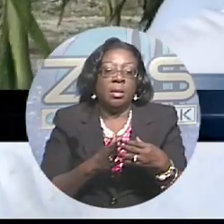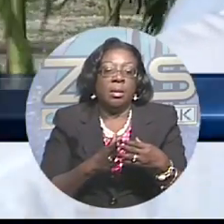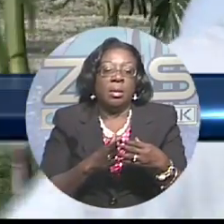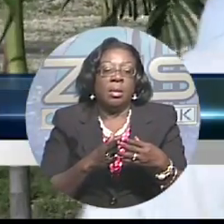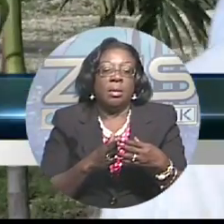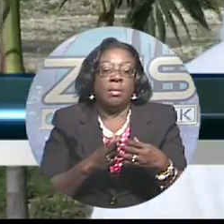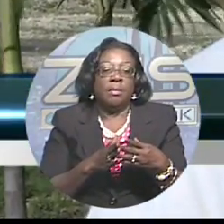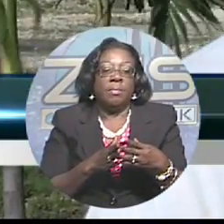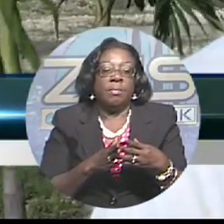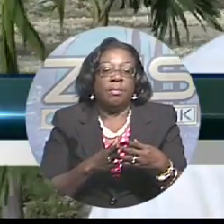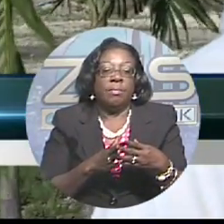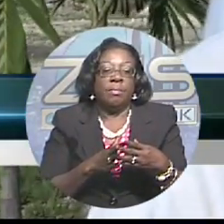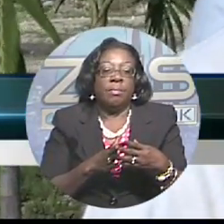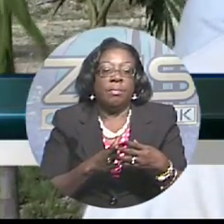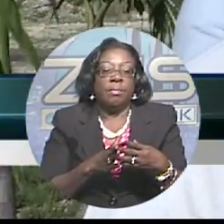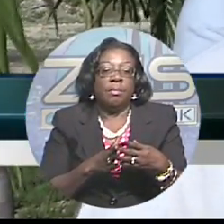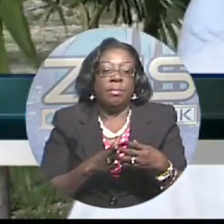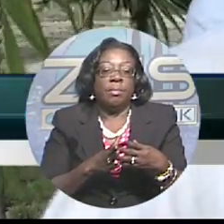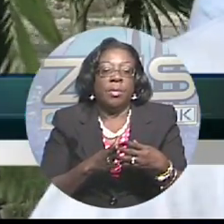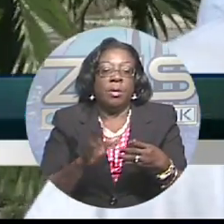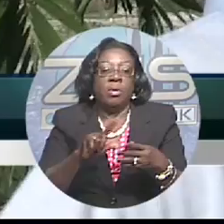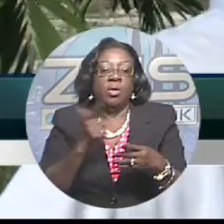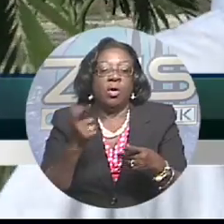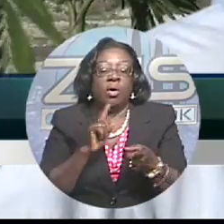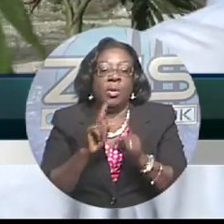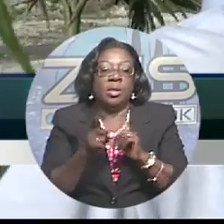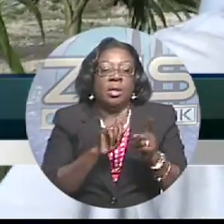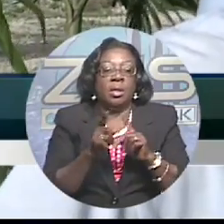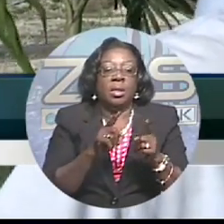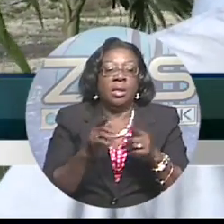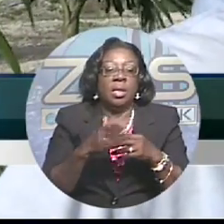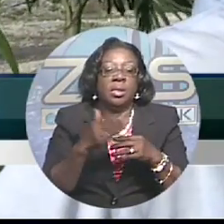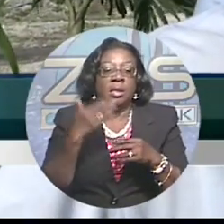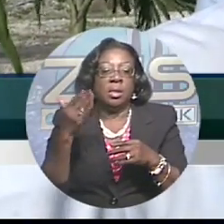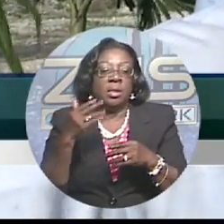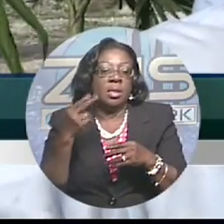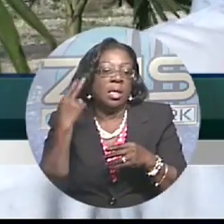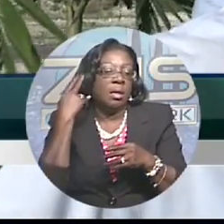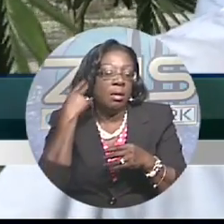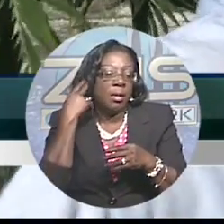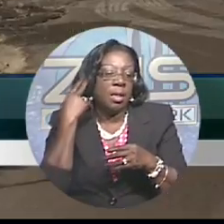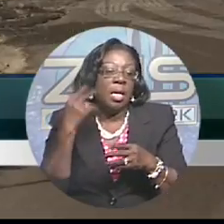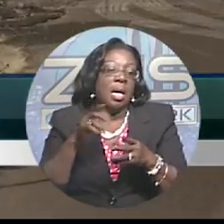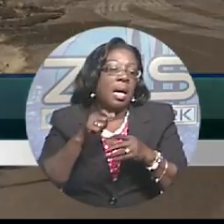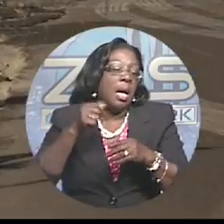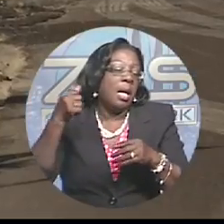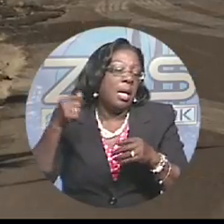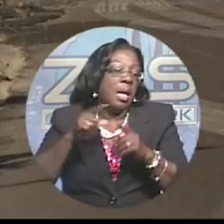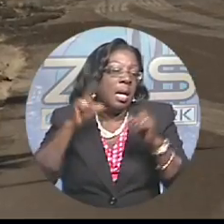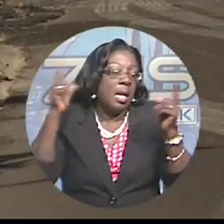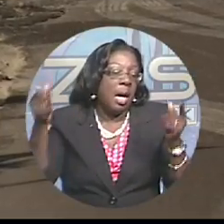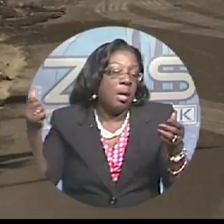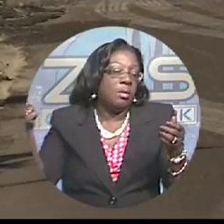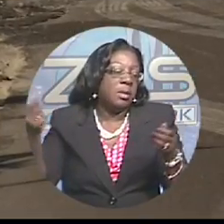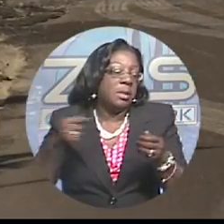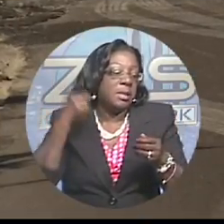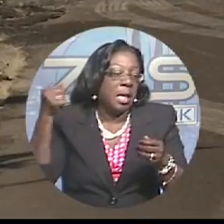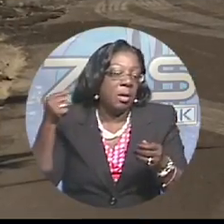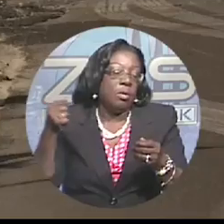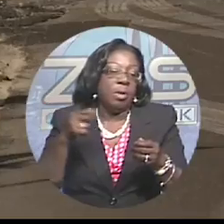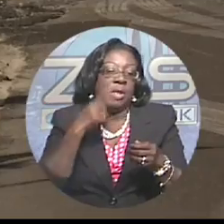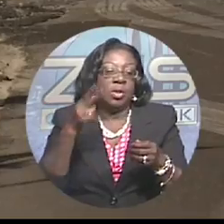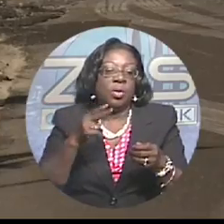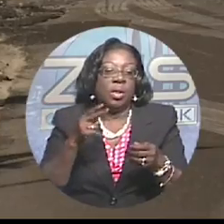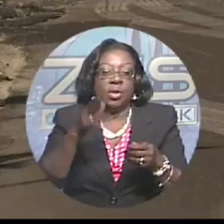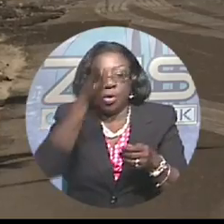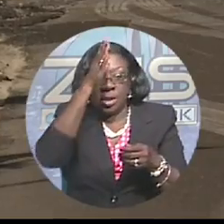coming through. And we're trying to be... Trying to be talking, then next thing we know, we heard a loud tug. Then we turning around, German were flying through the